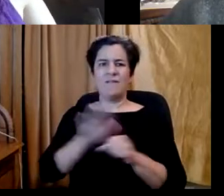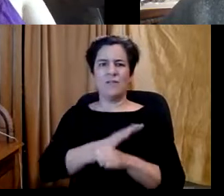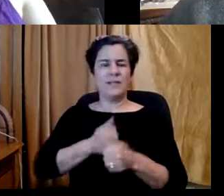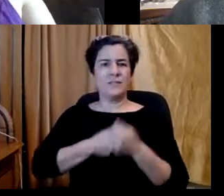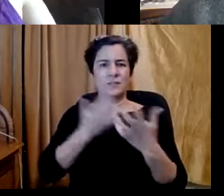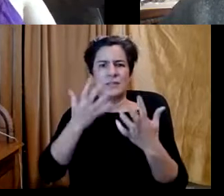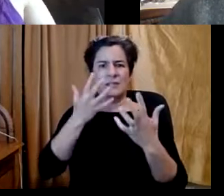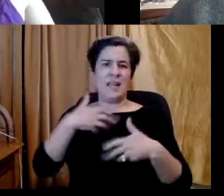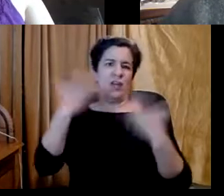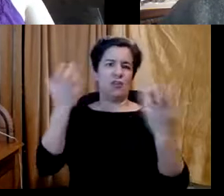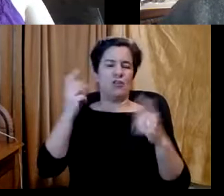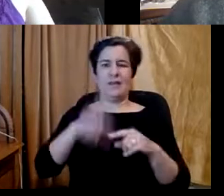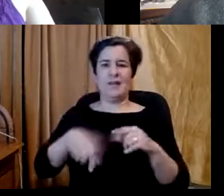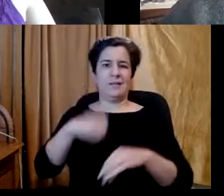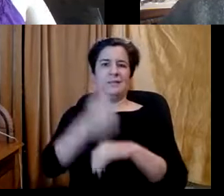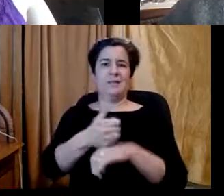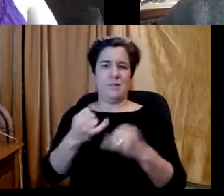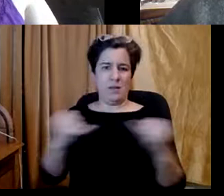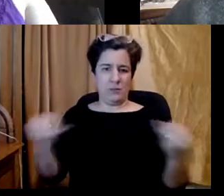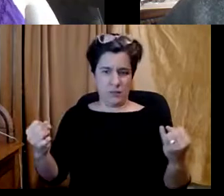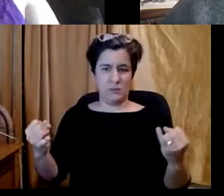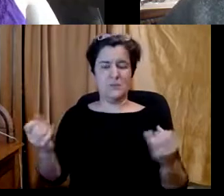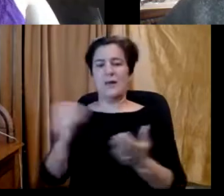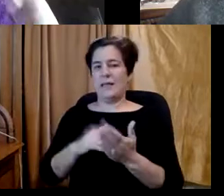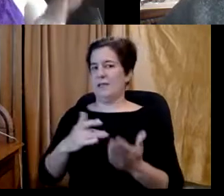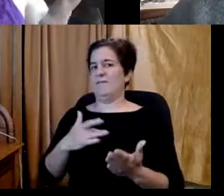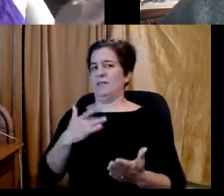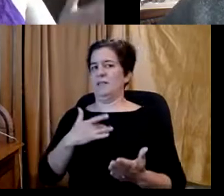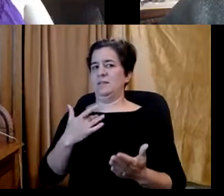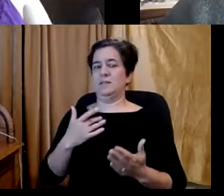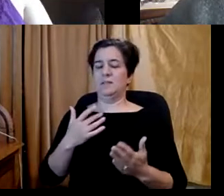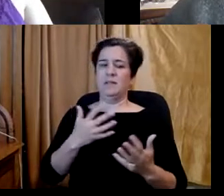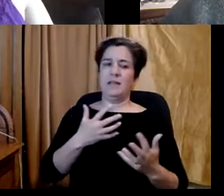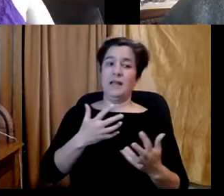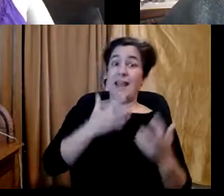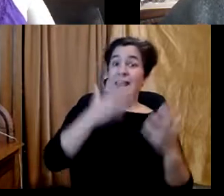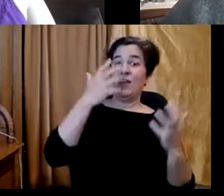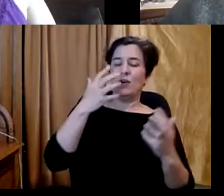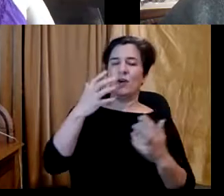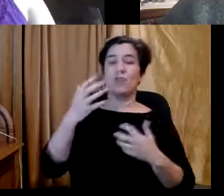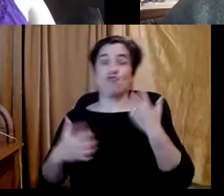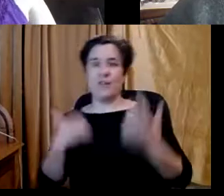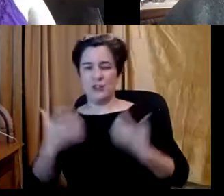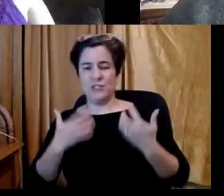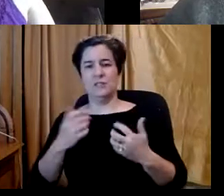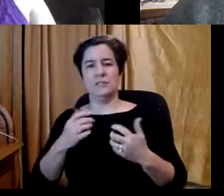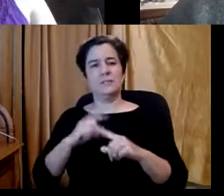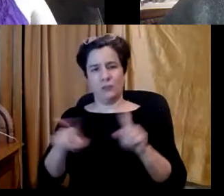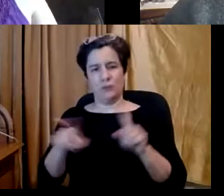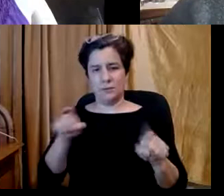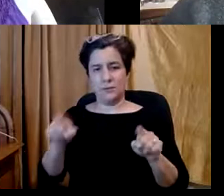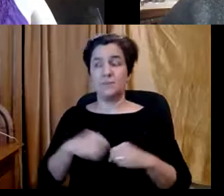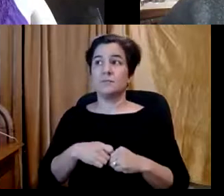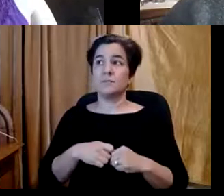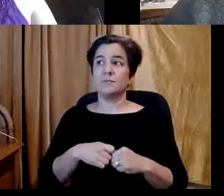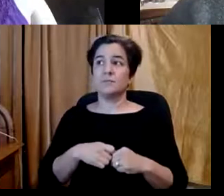ourselves. So it goes back to feelings again, and I differentiate between anger and aggression, and that may come up tonight. So my mom, I